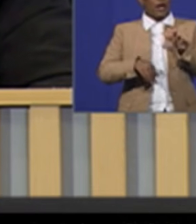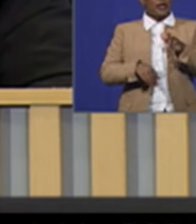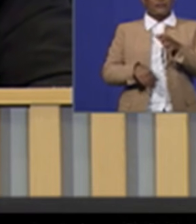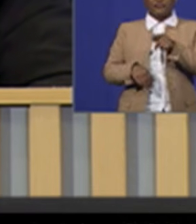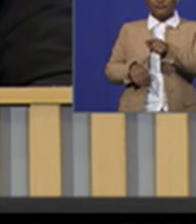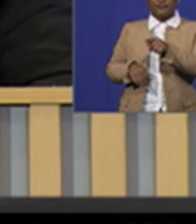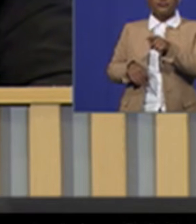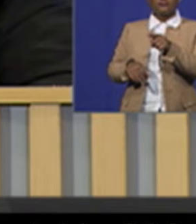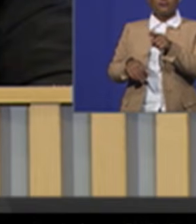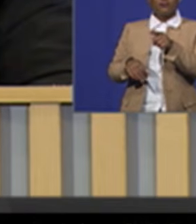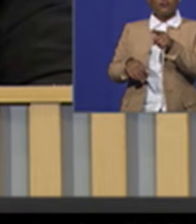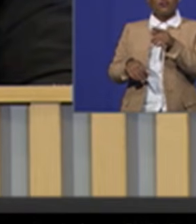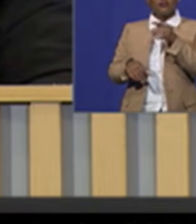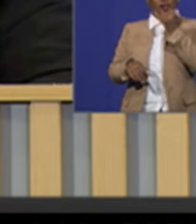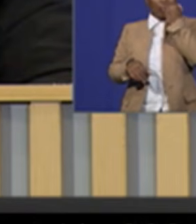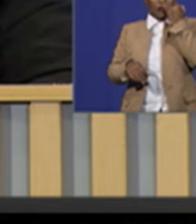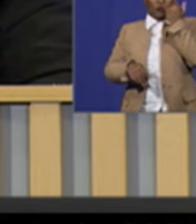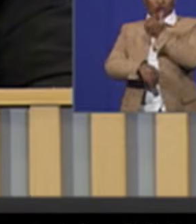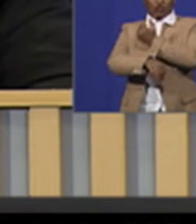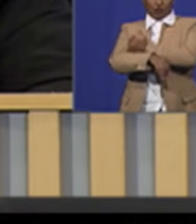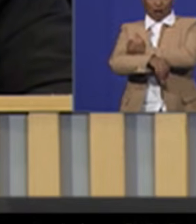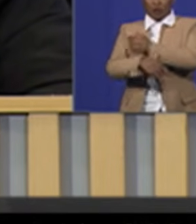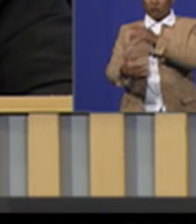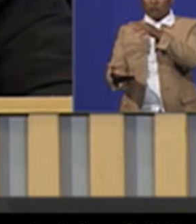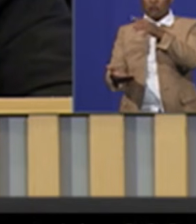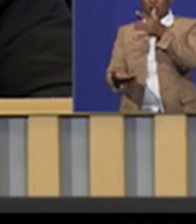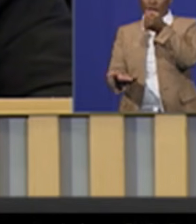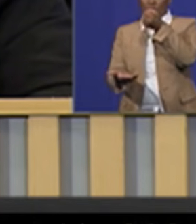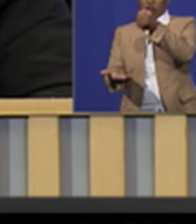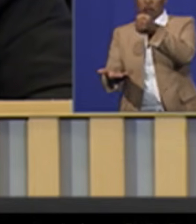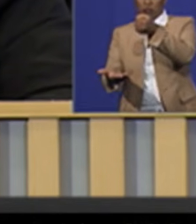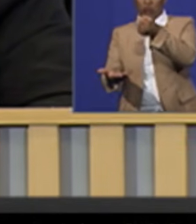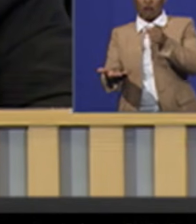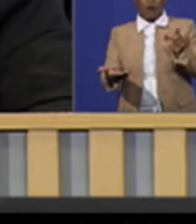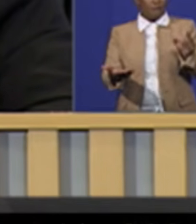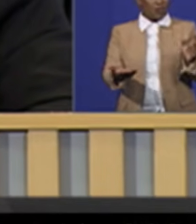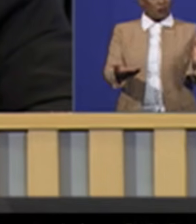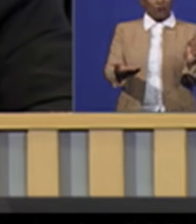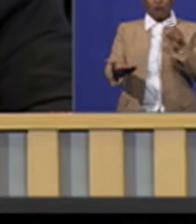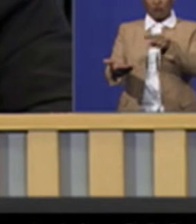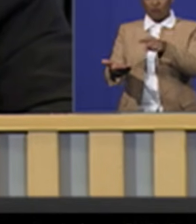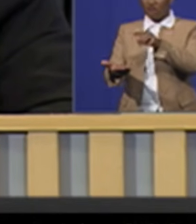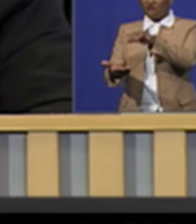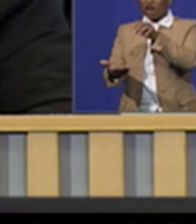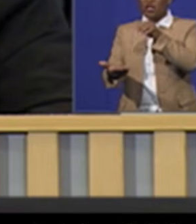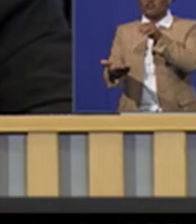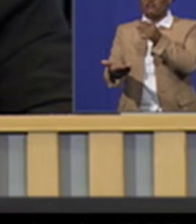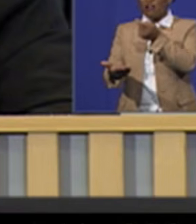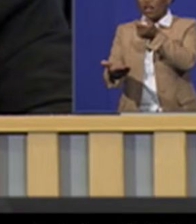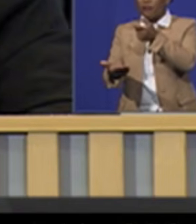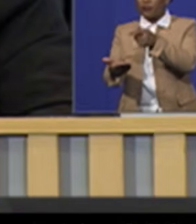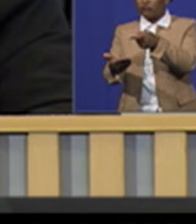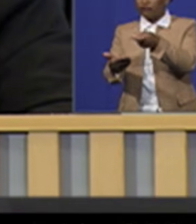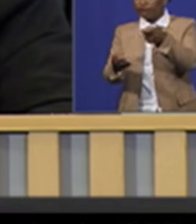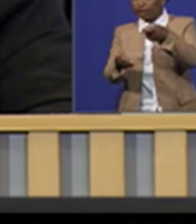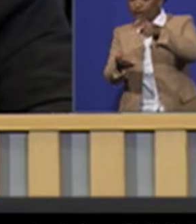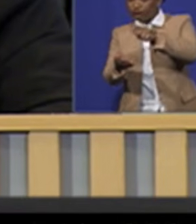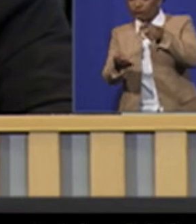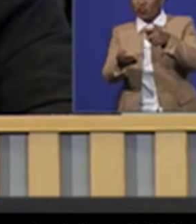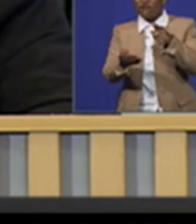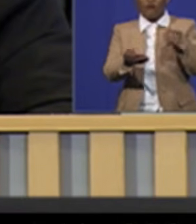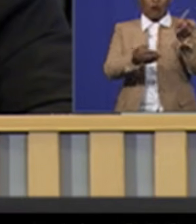strange why it would have been done differently now. The only conclusion I can come to is